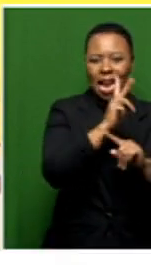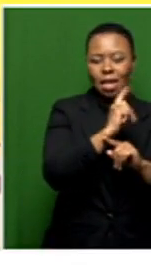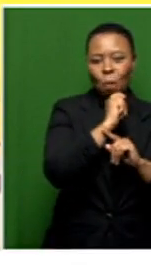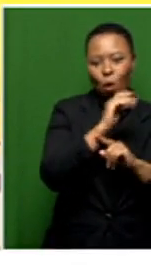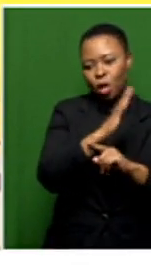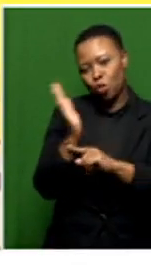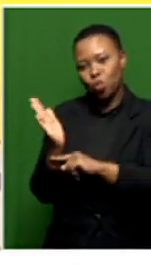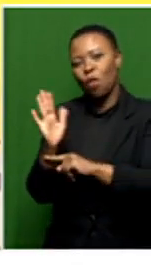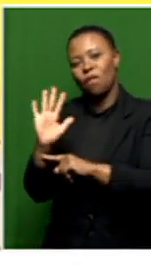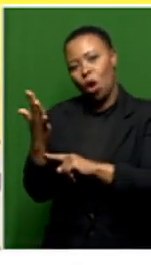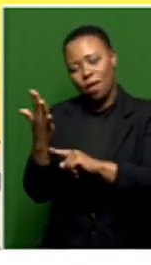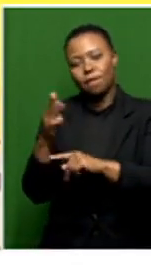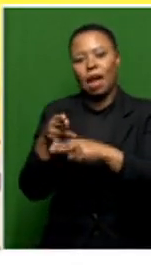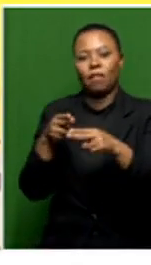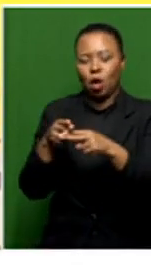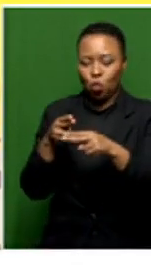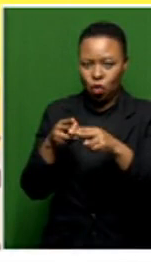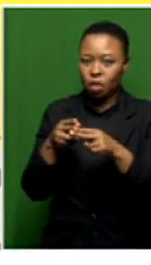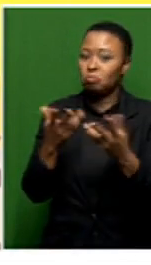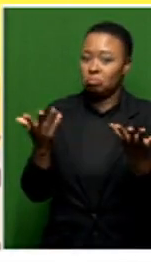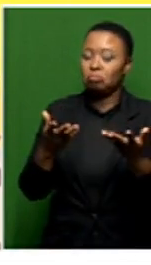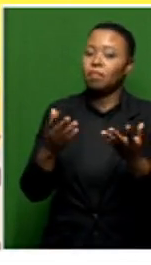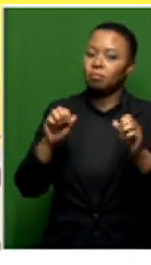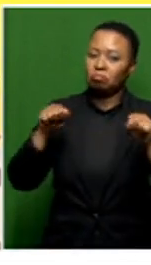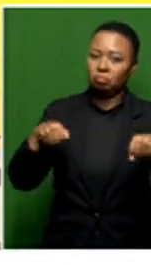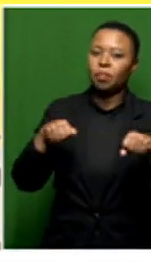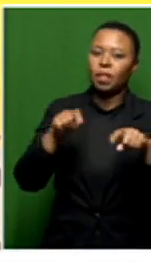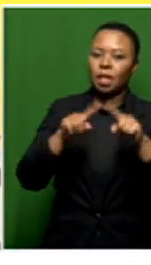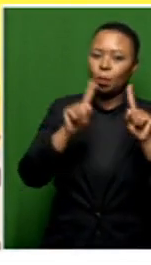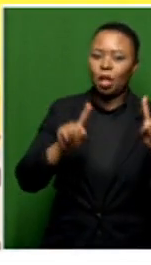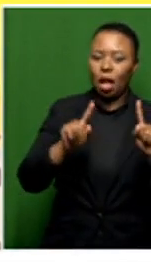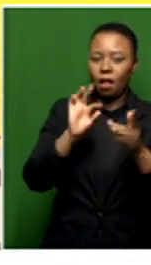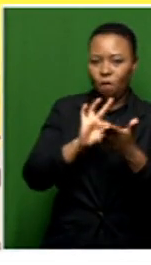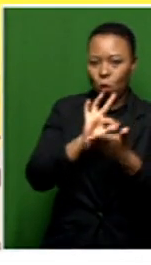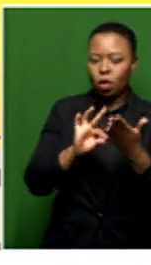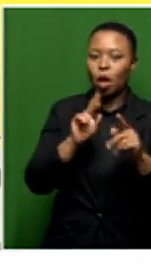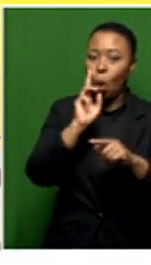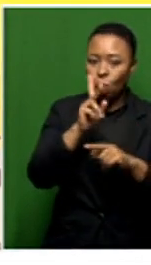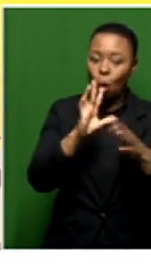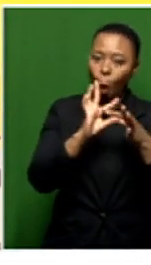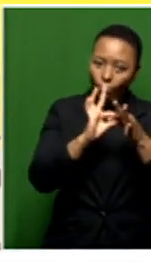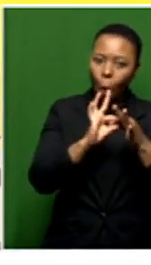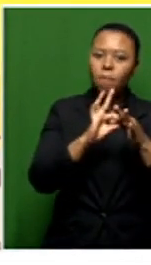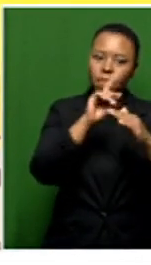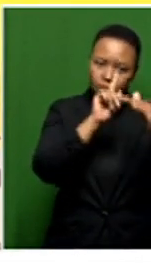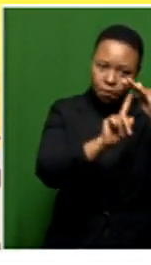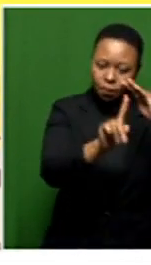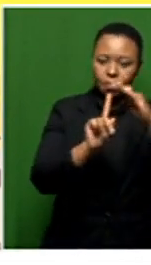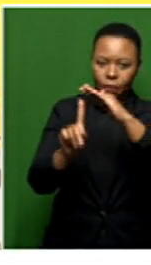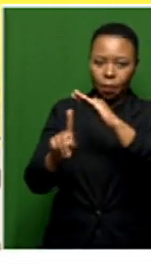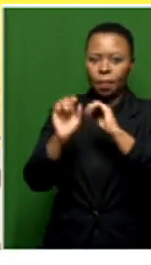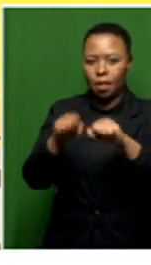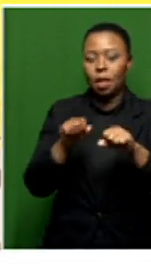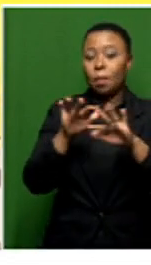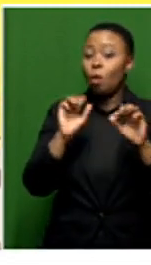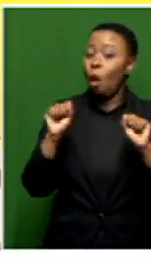p.m. today and tomorrow to allow for special votes. The IEC will also be conducting home visits for those unable to get to the voting stations,